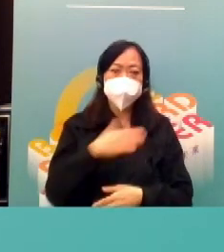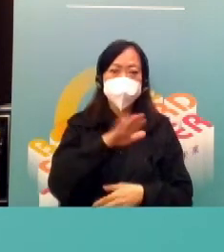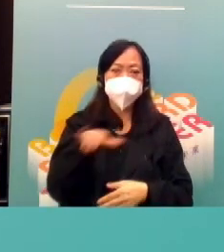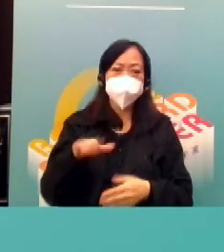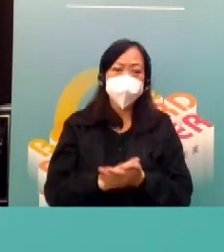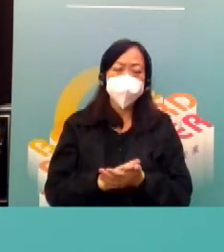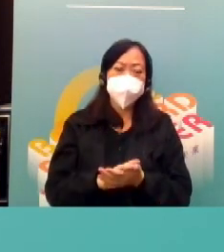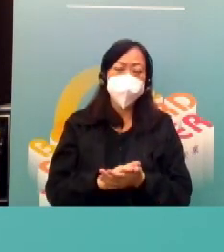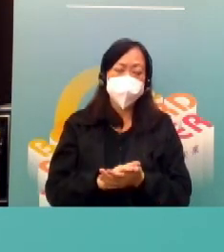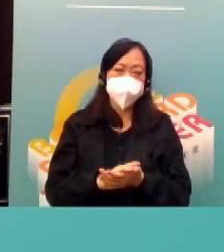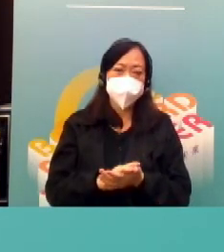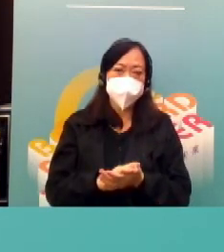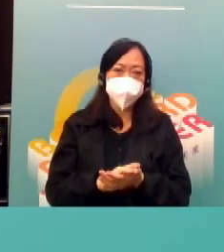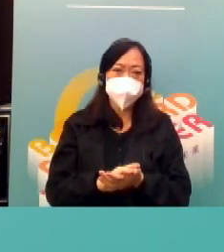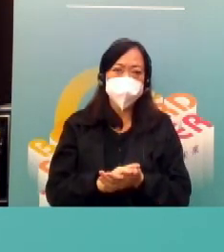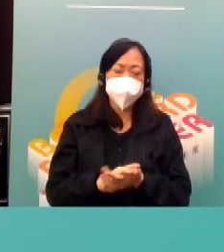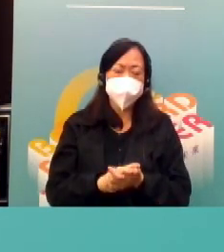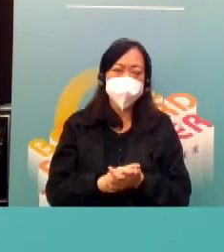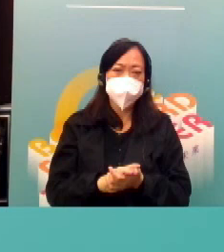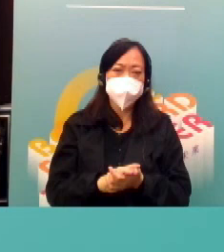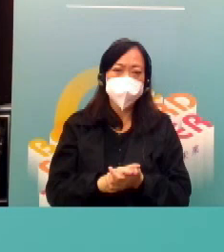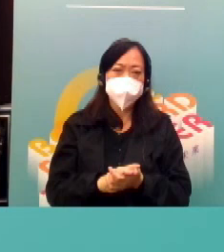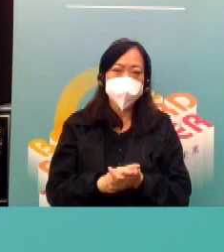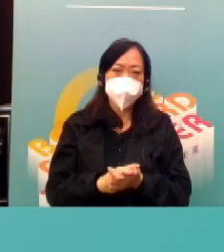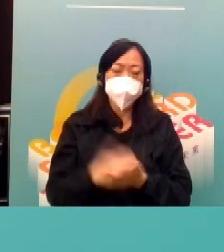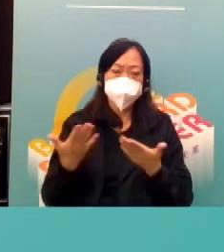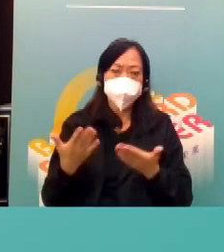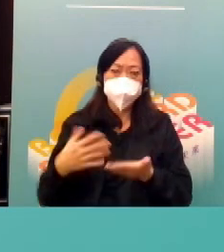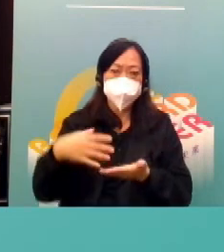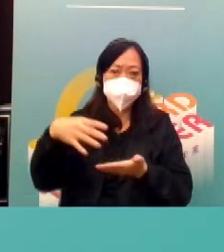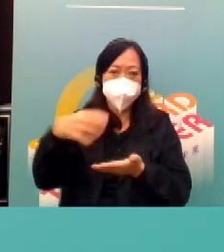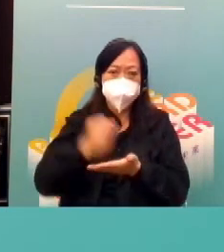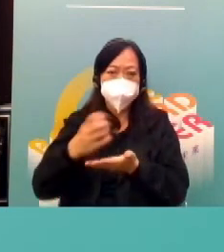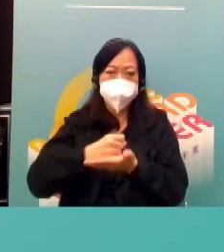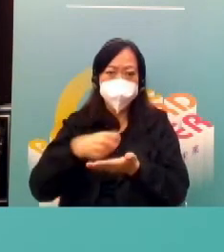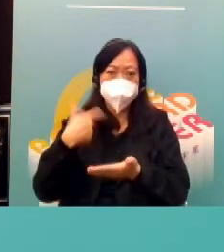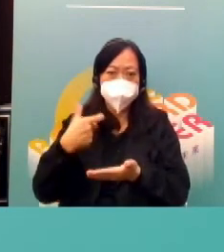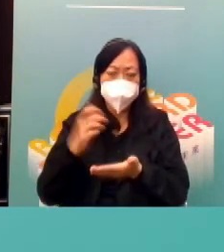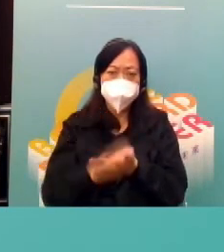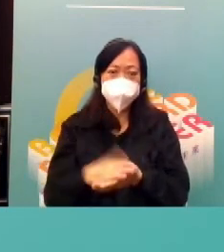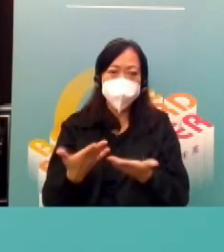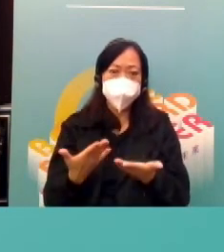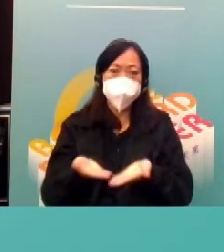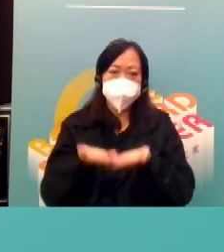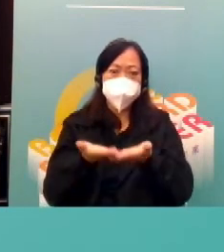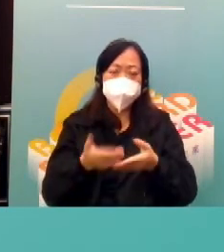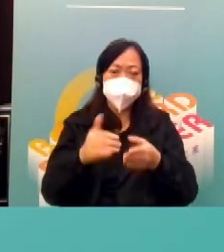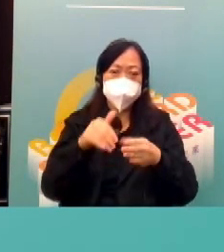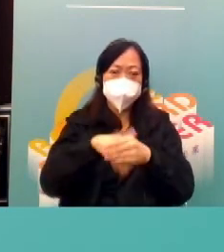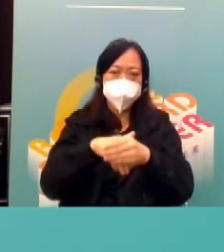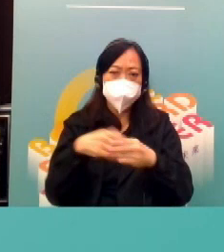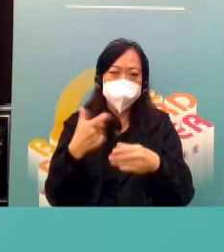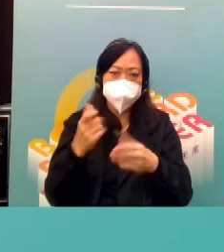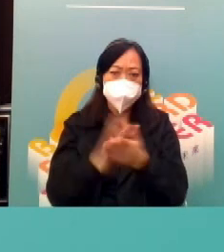course, and all funders said, we cannot give you recurrent funding. So how do